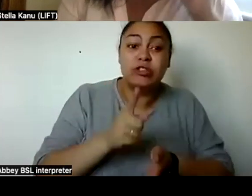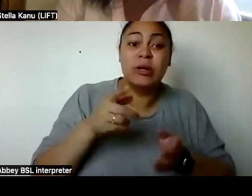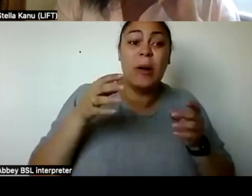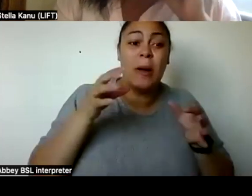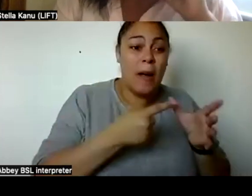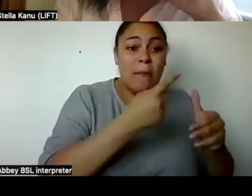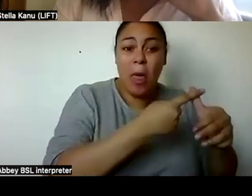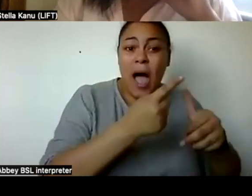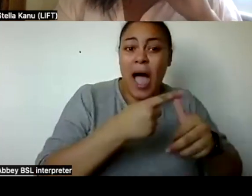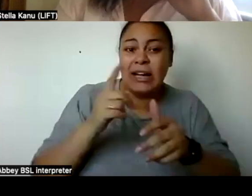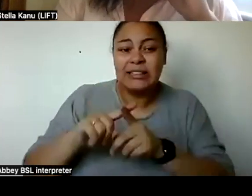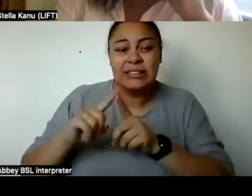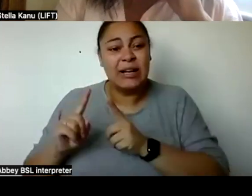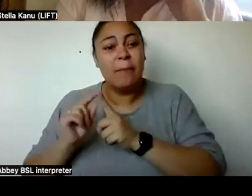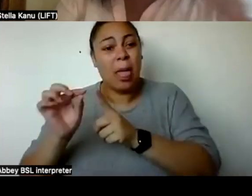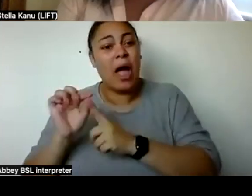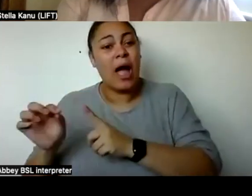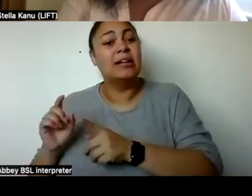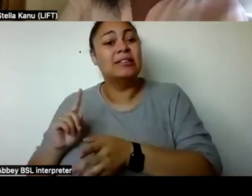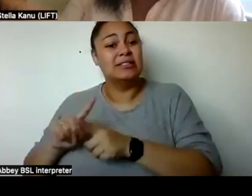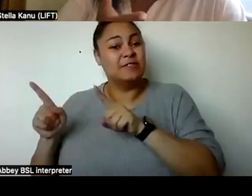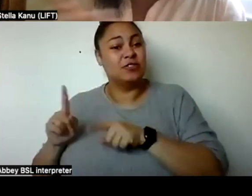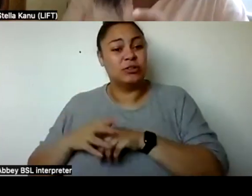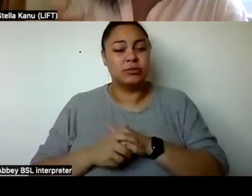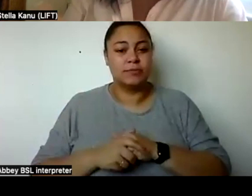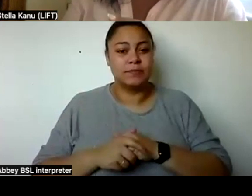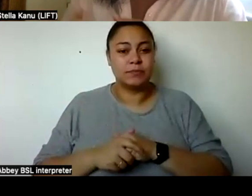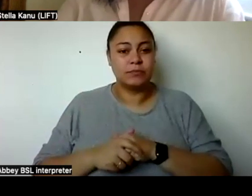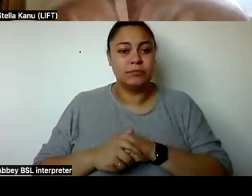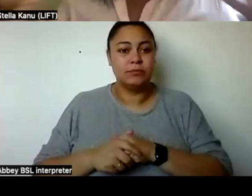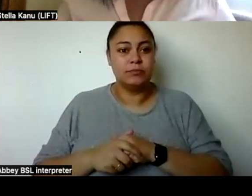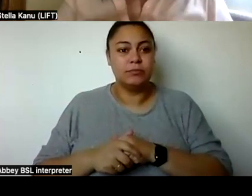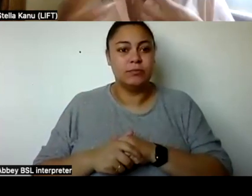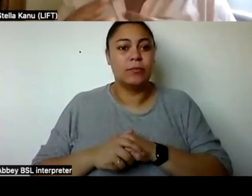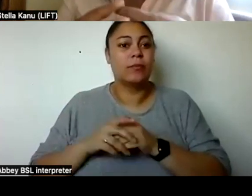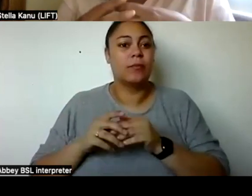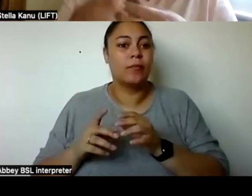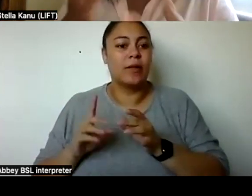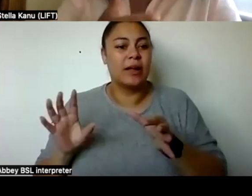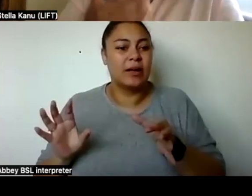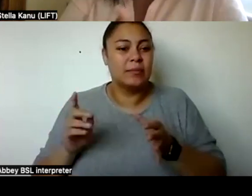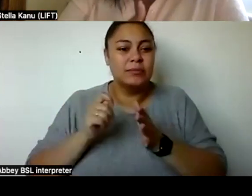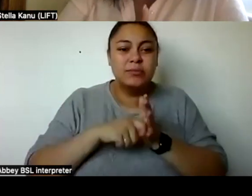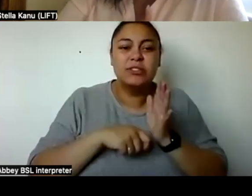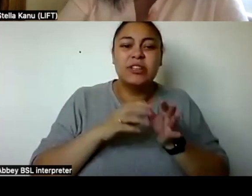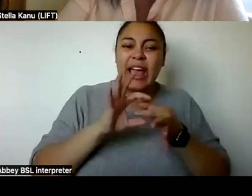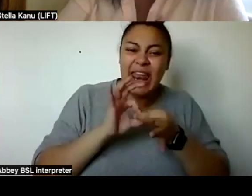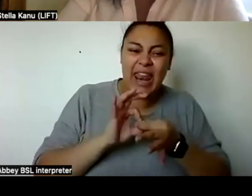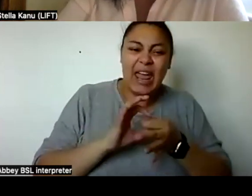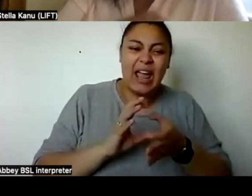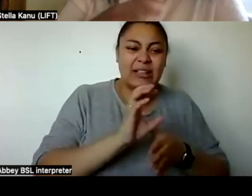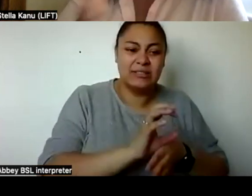another organization about them, and with their permission, kind of connect them. So there's something about, you know, breaking down. I